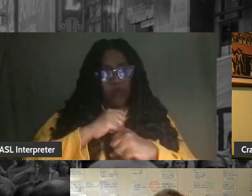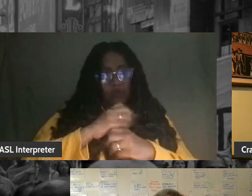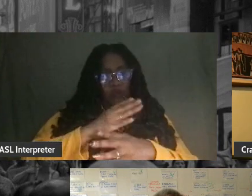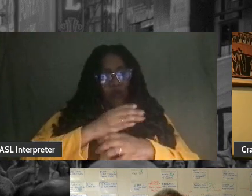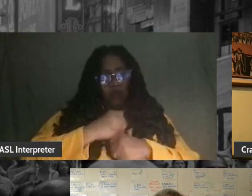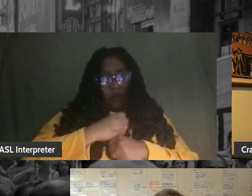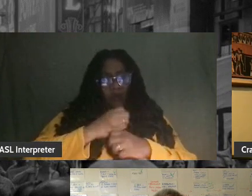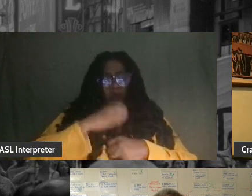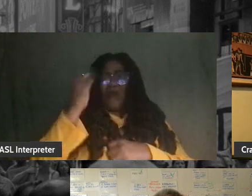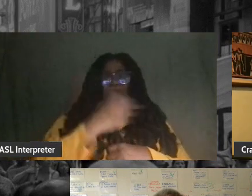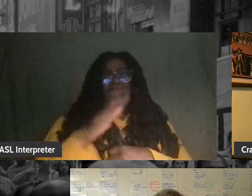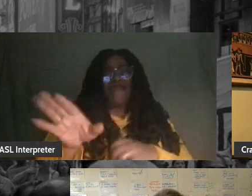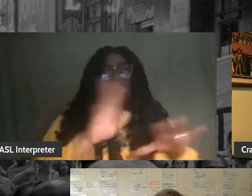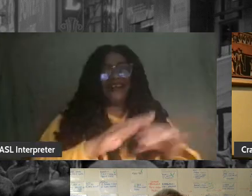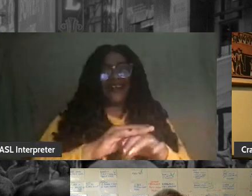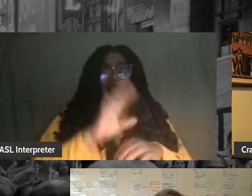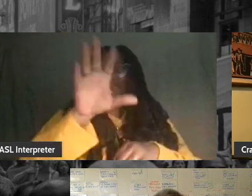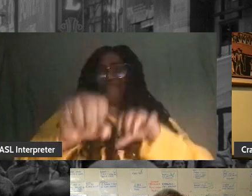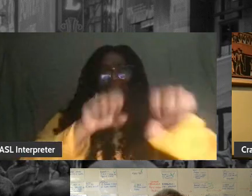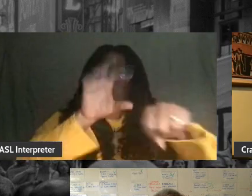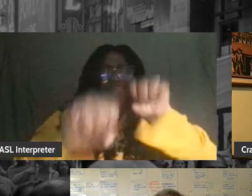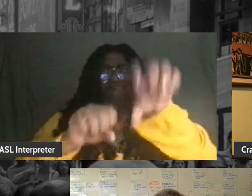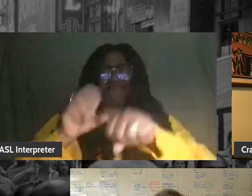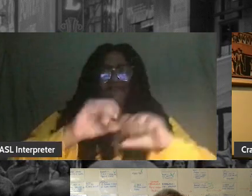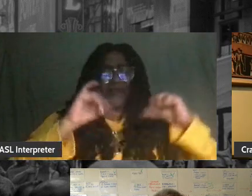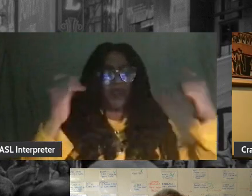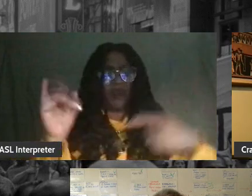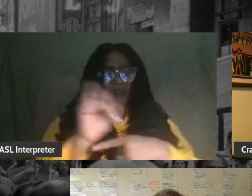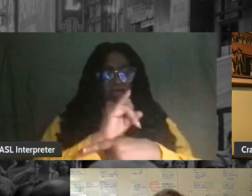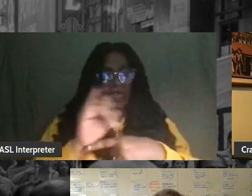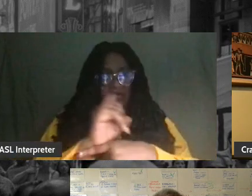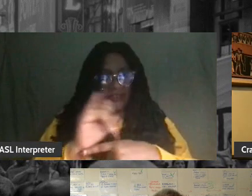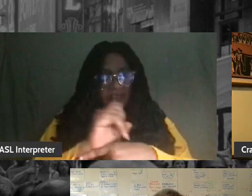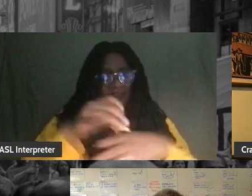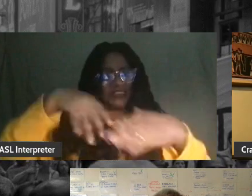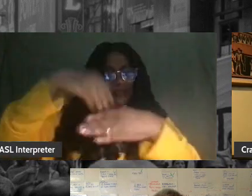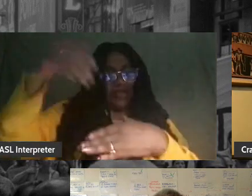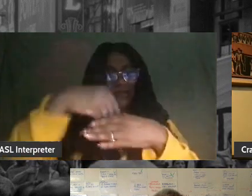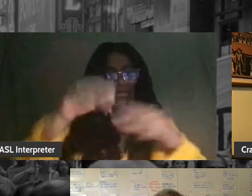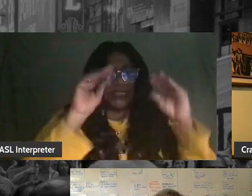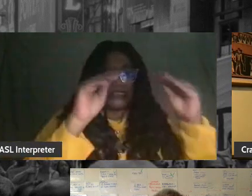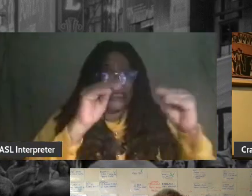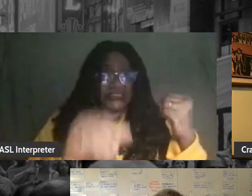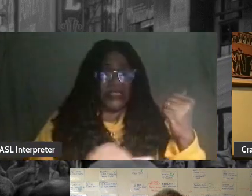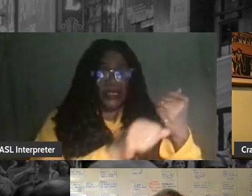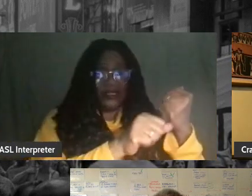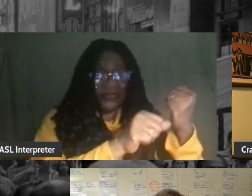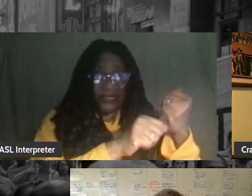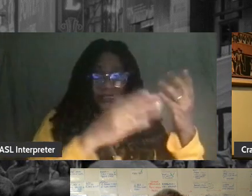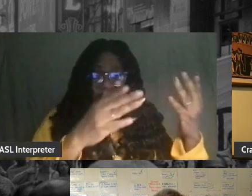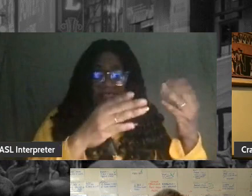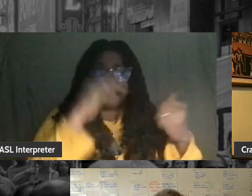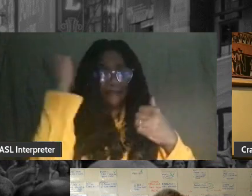I can take, every internship, externship, teaching assistant.